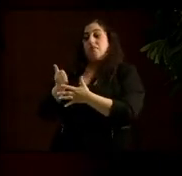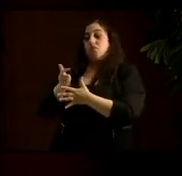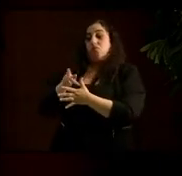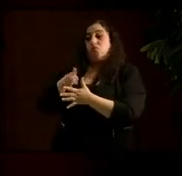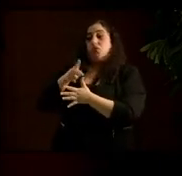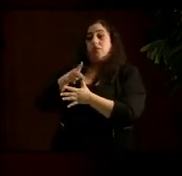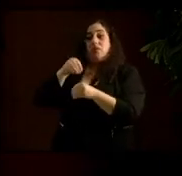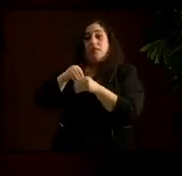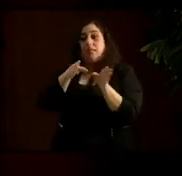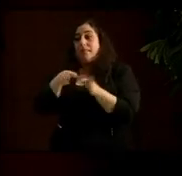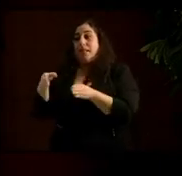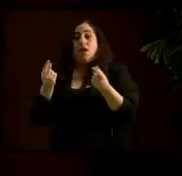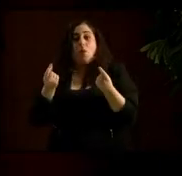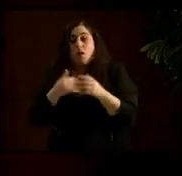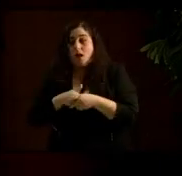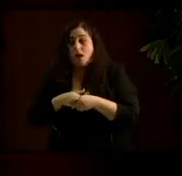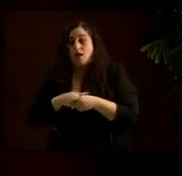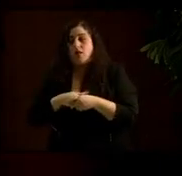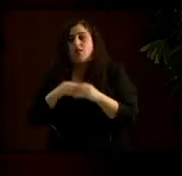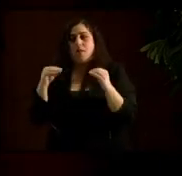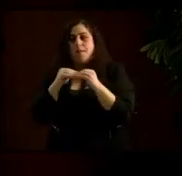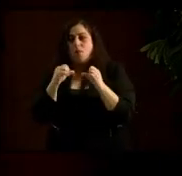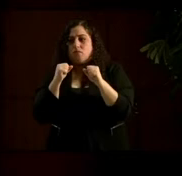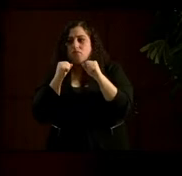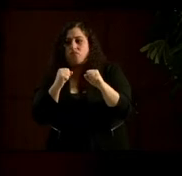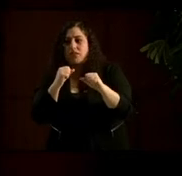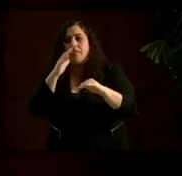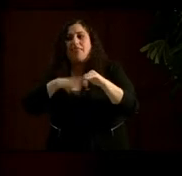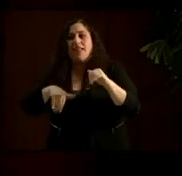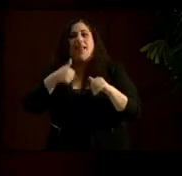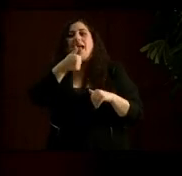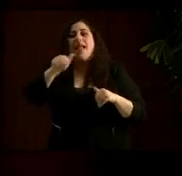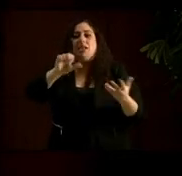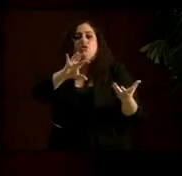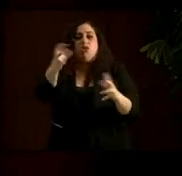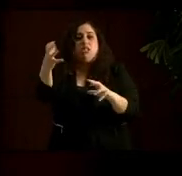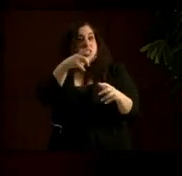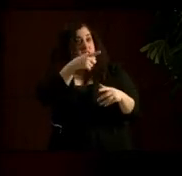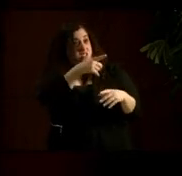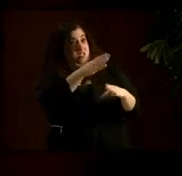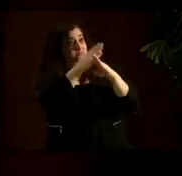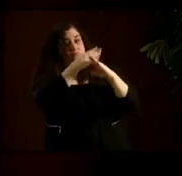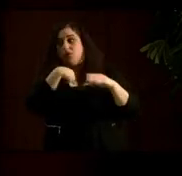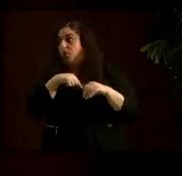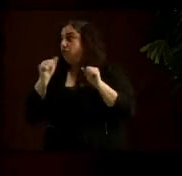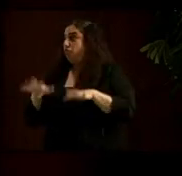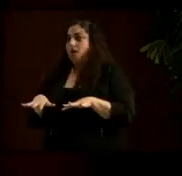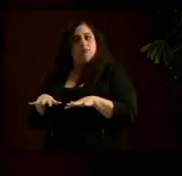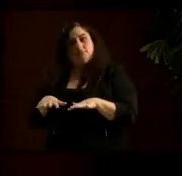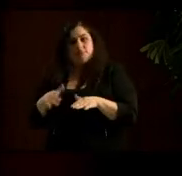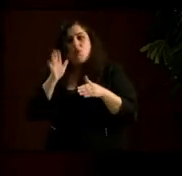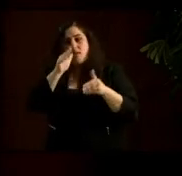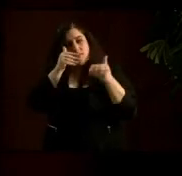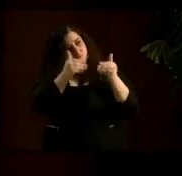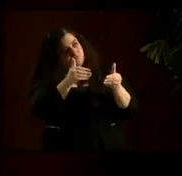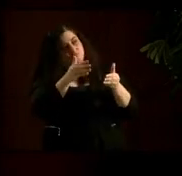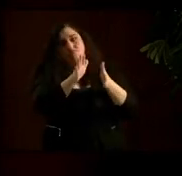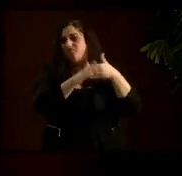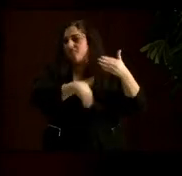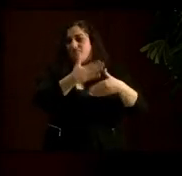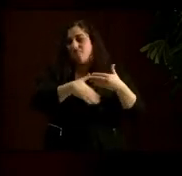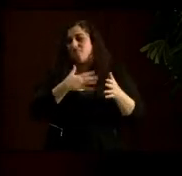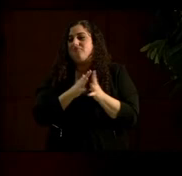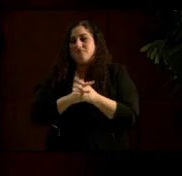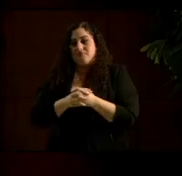disruption of pandemic magnitude. They reflect the core principles of our 124-year university community and